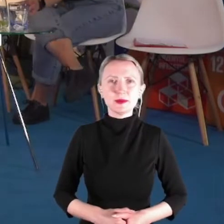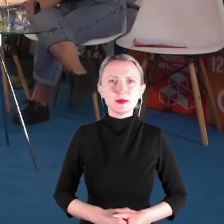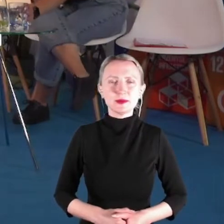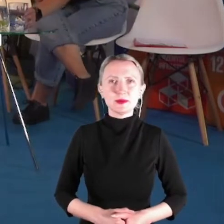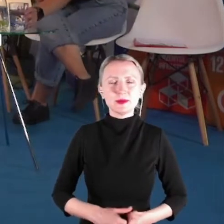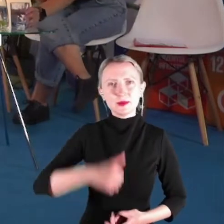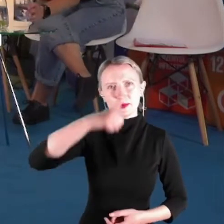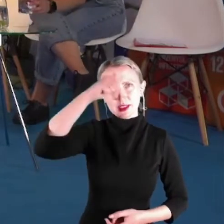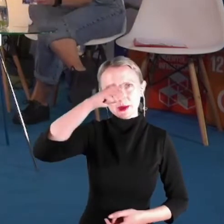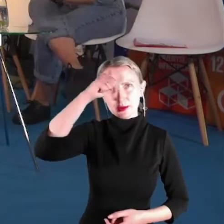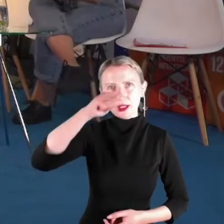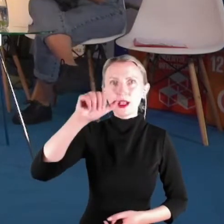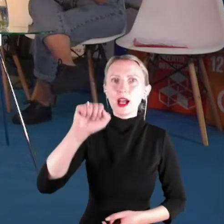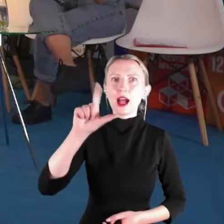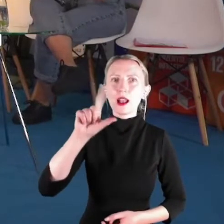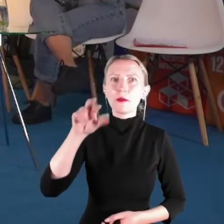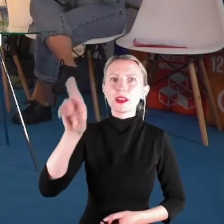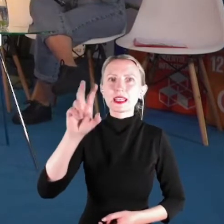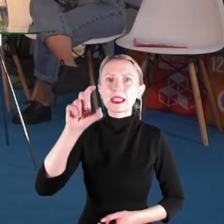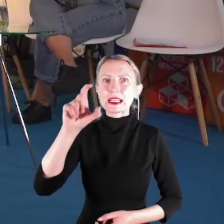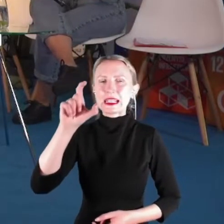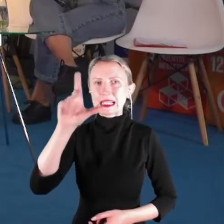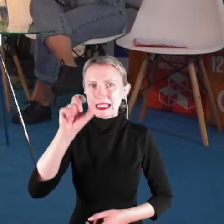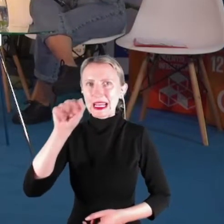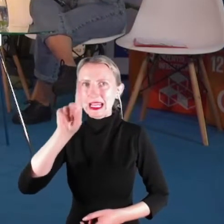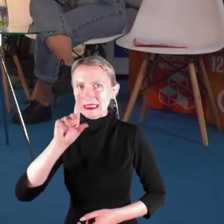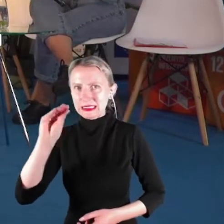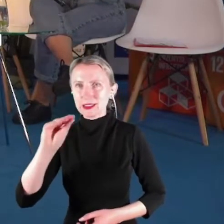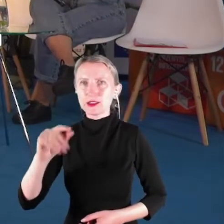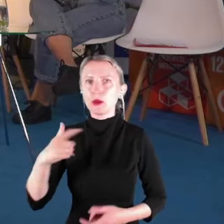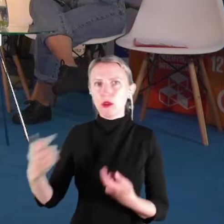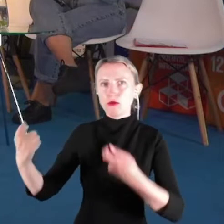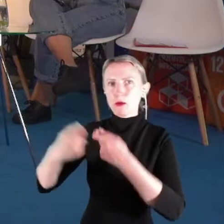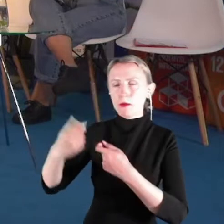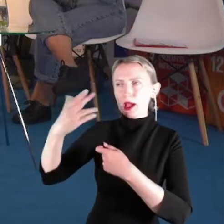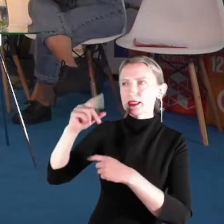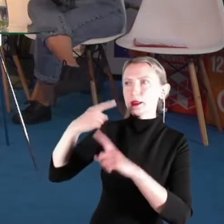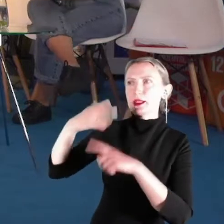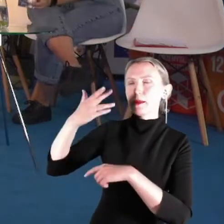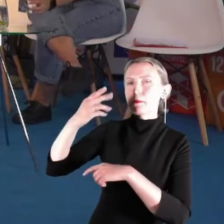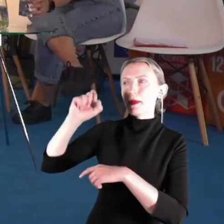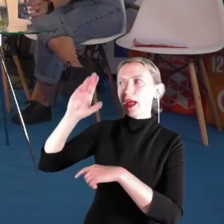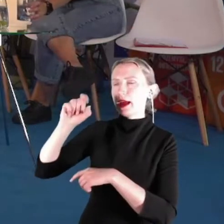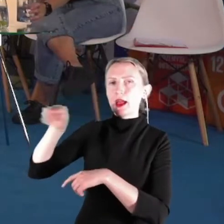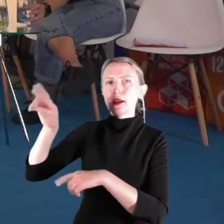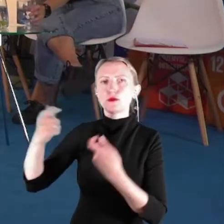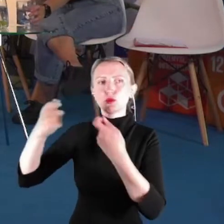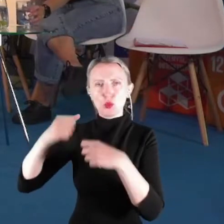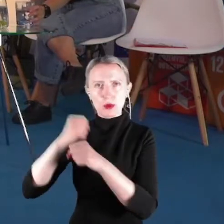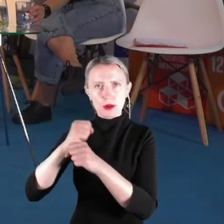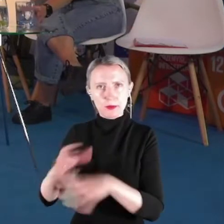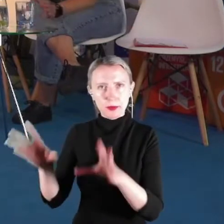My name is Albert Kreisel, and this is my partner, Maximilian Becker. And together with our partner Cielo